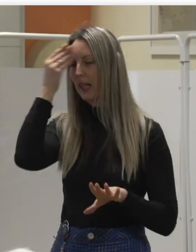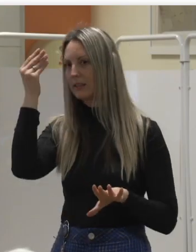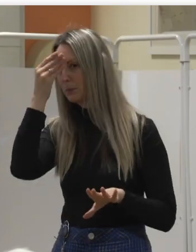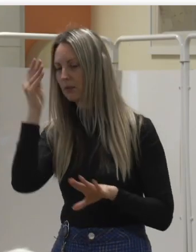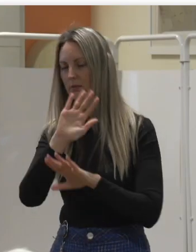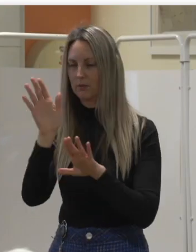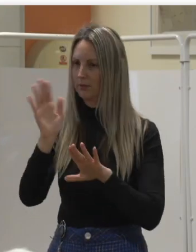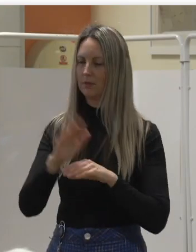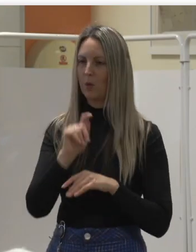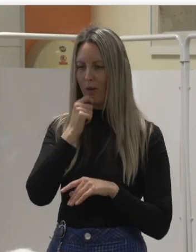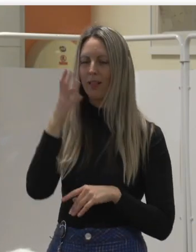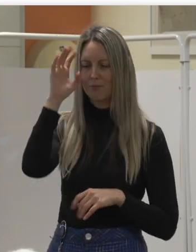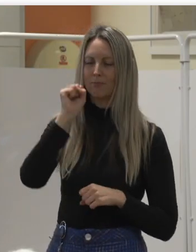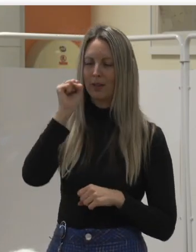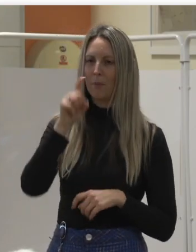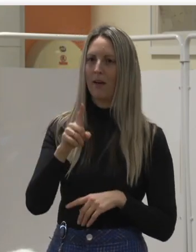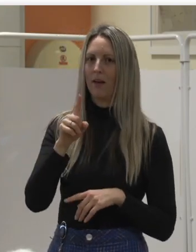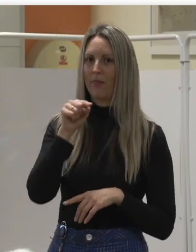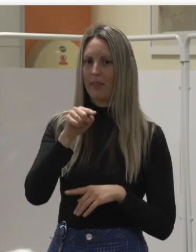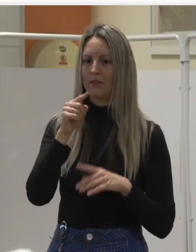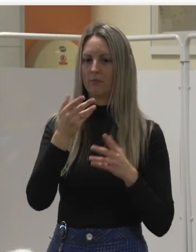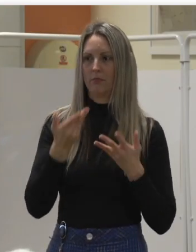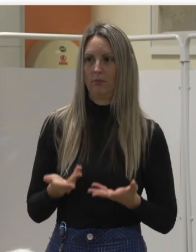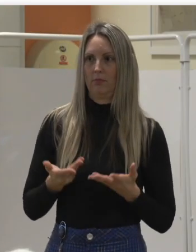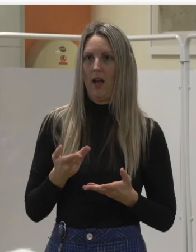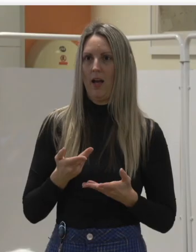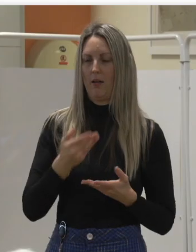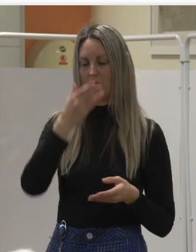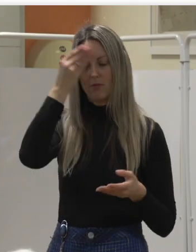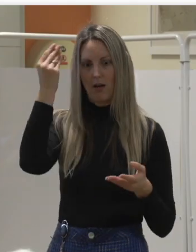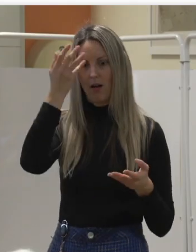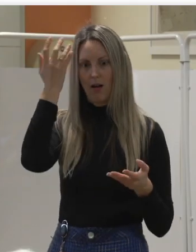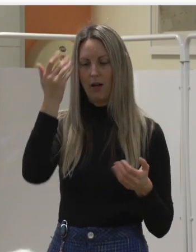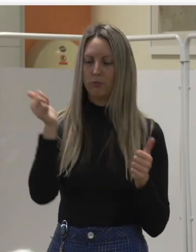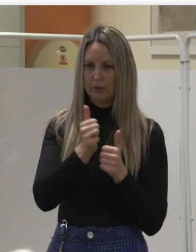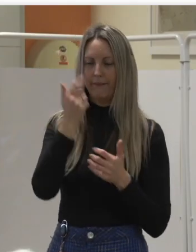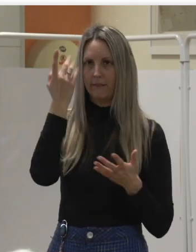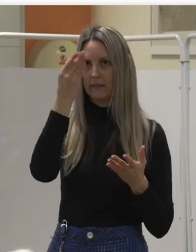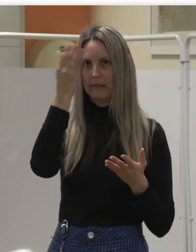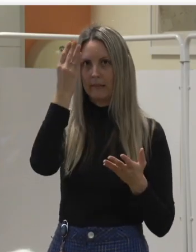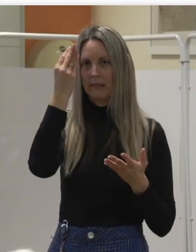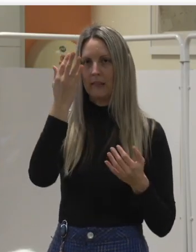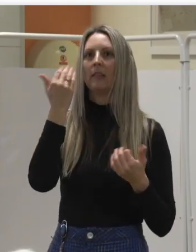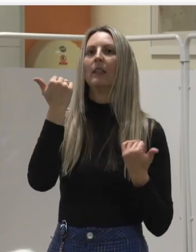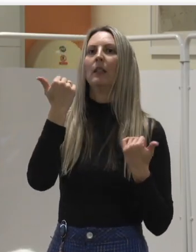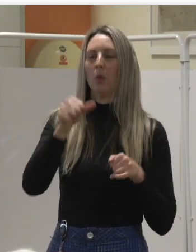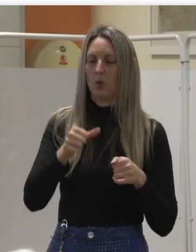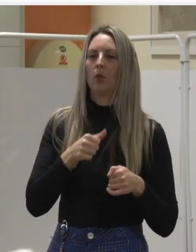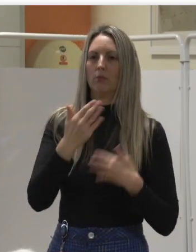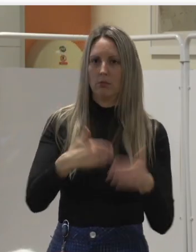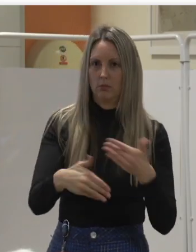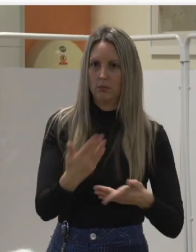eventually remember, but the thing is that for that moment, you may not be able to recollect what you want to say or what you want to do, and that can cause a